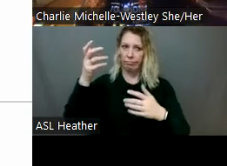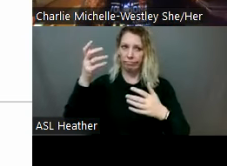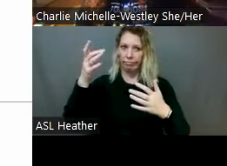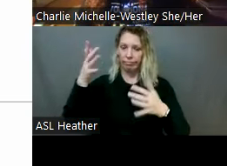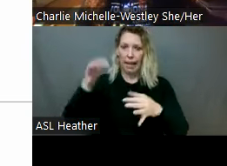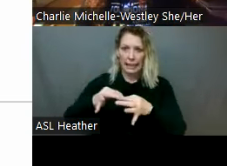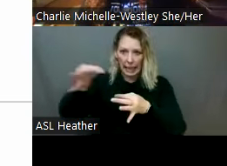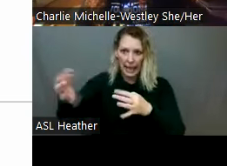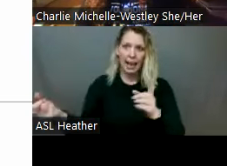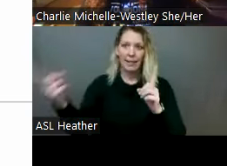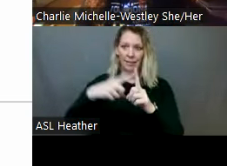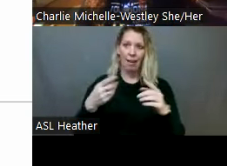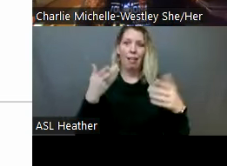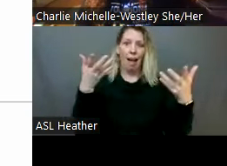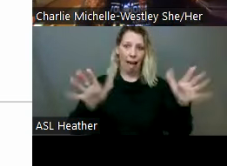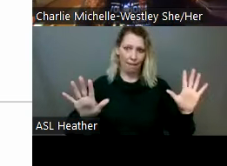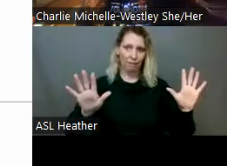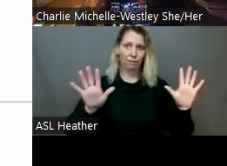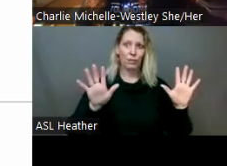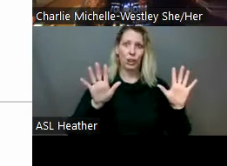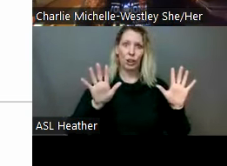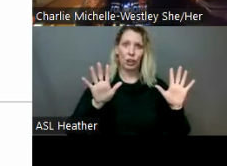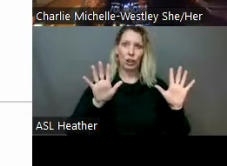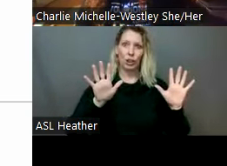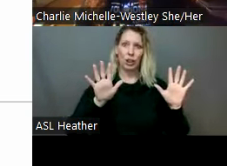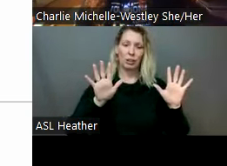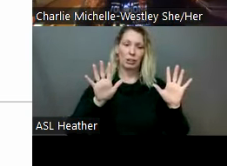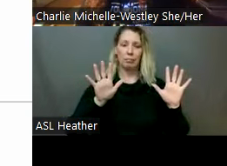delayed until after it's